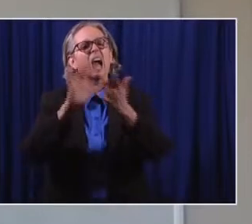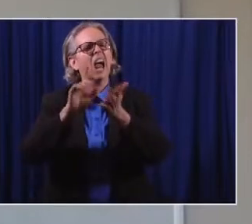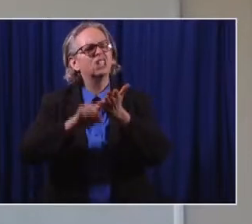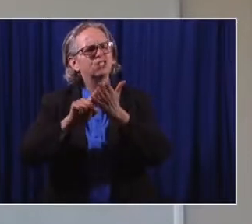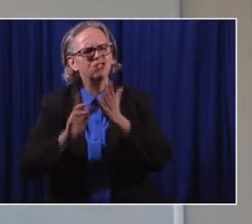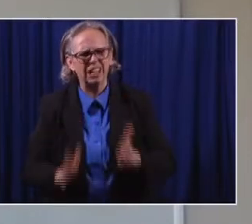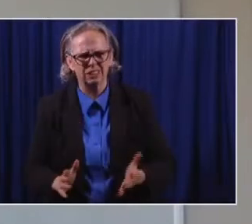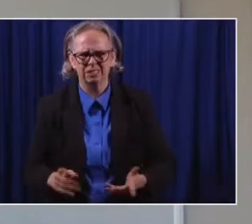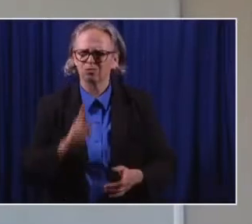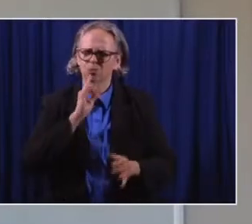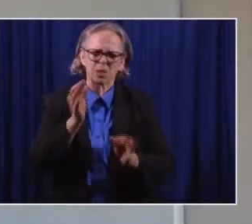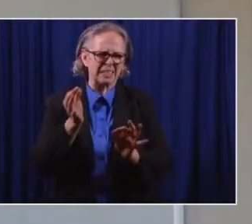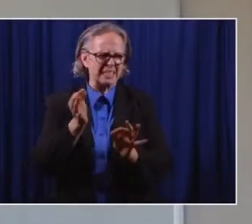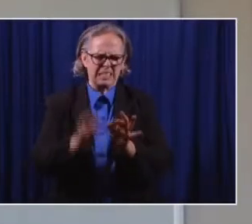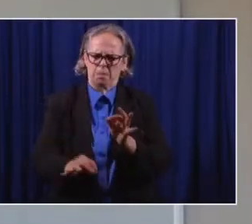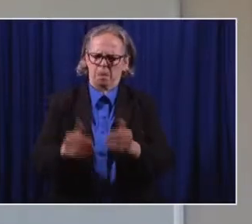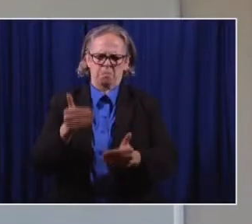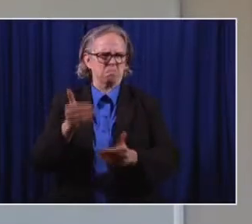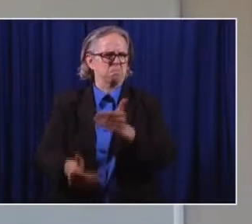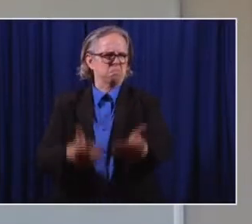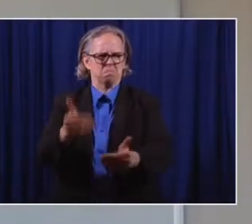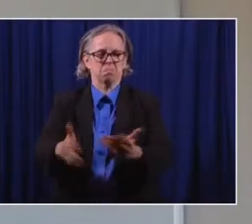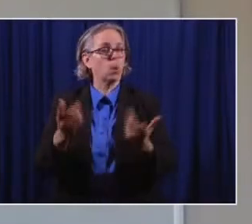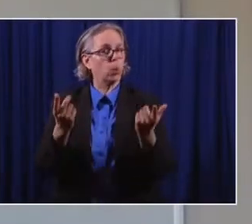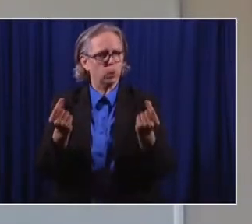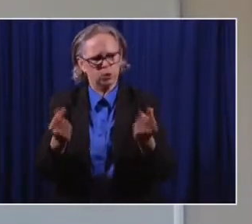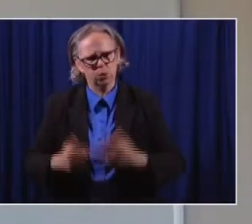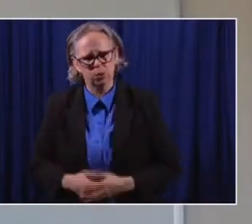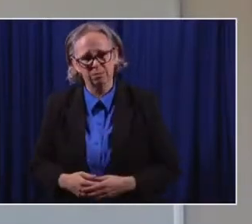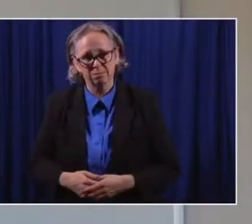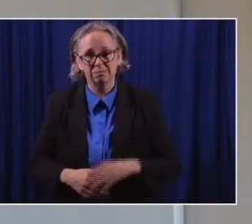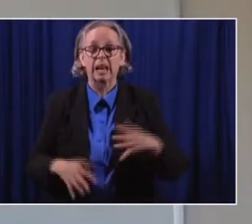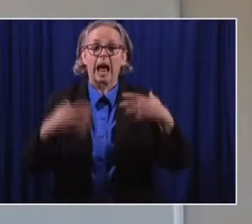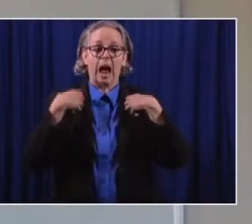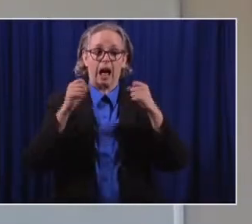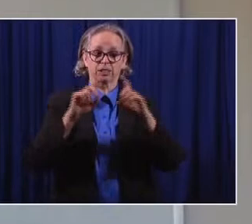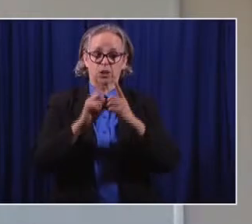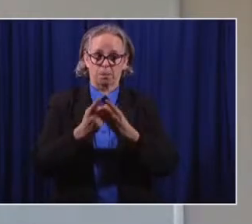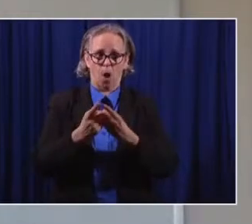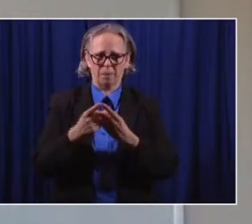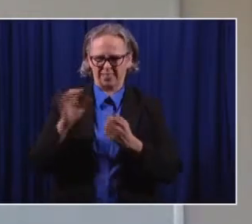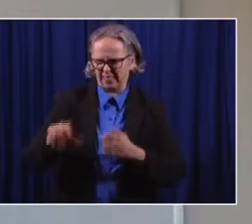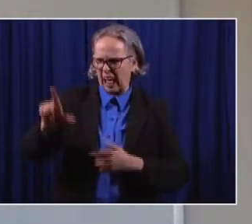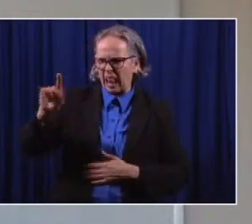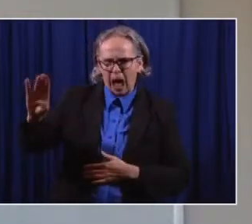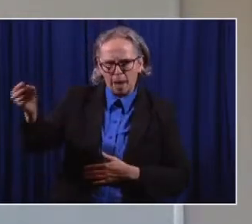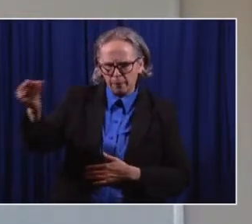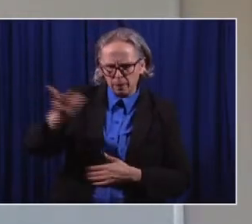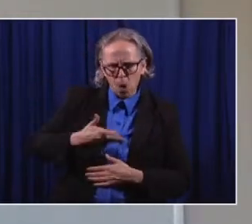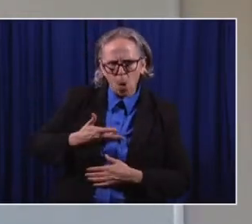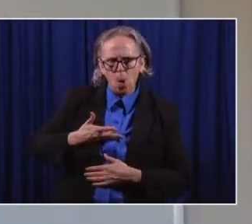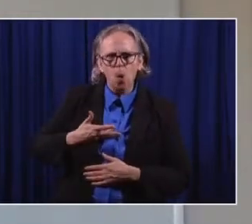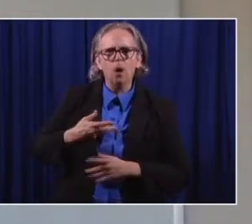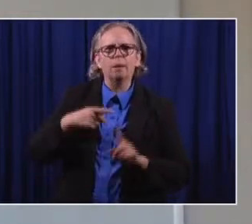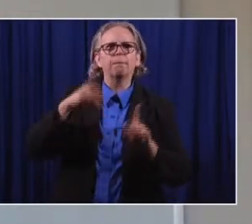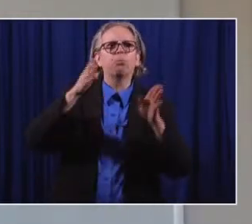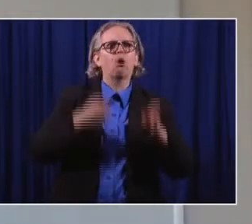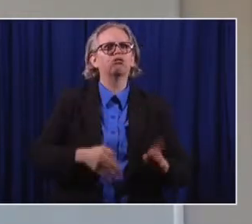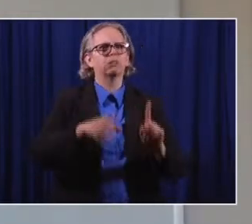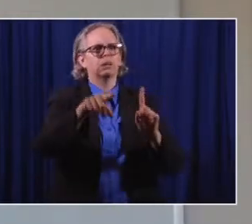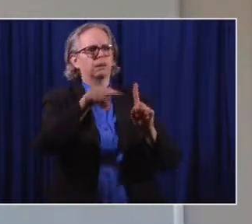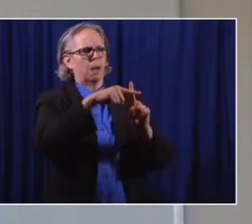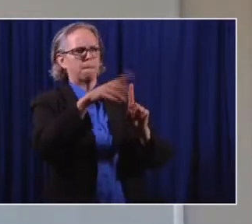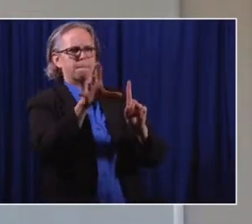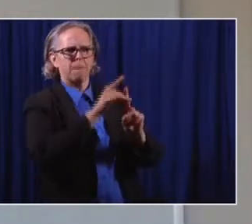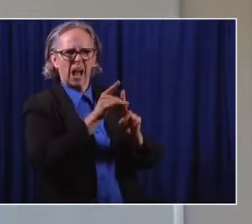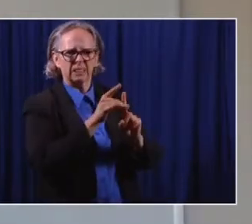straightforward process. We get a notification of a confirmed lab, and our first course of action is to identify how